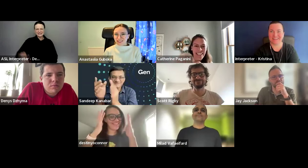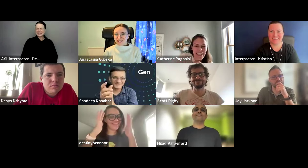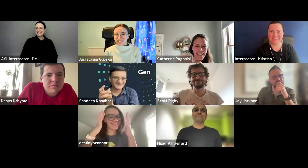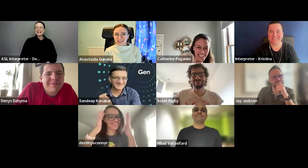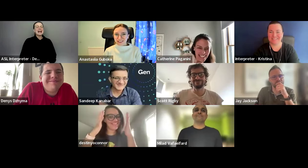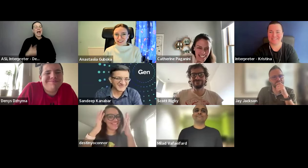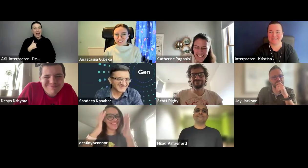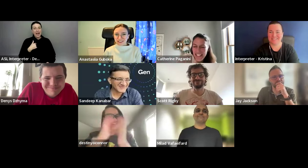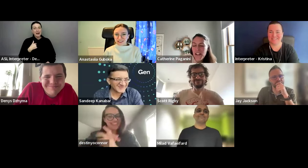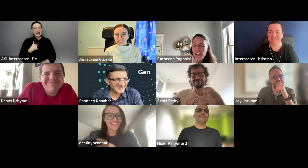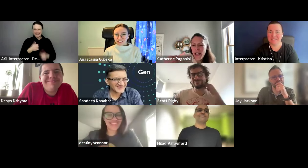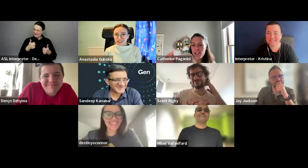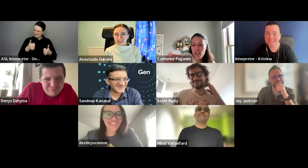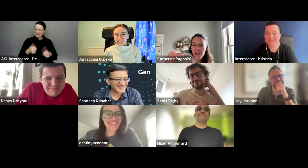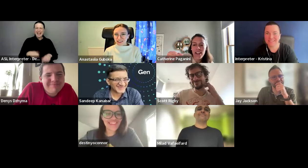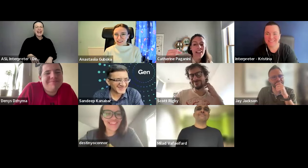And right.